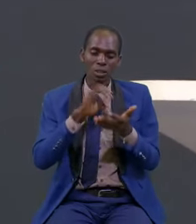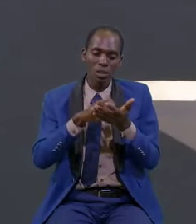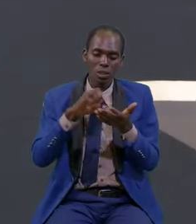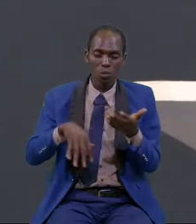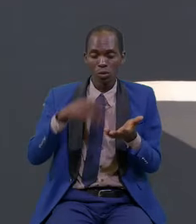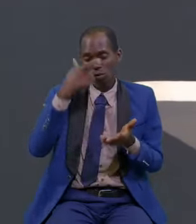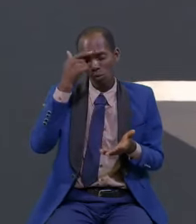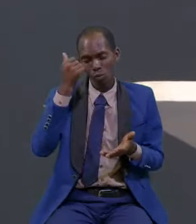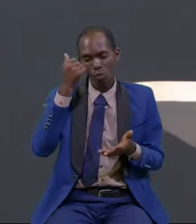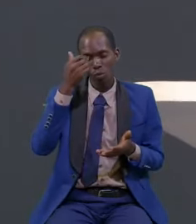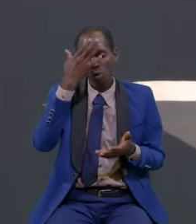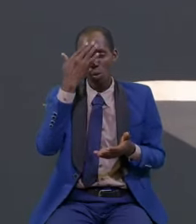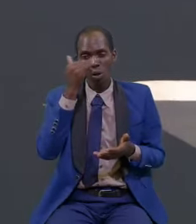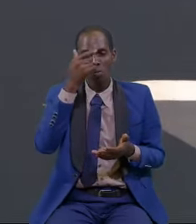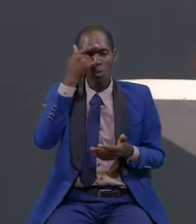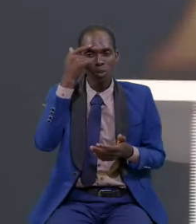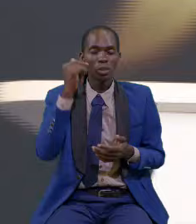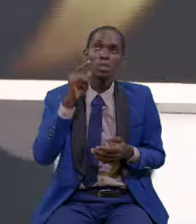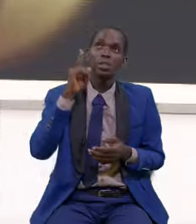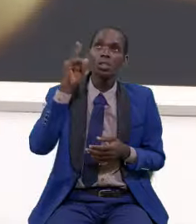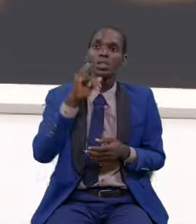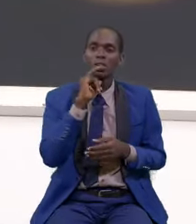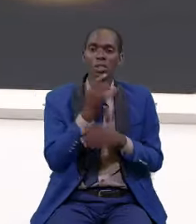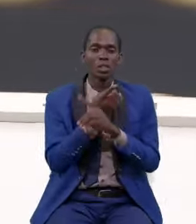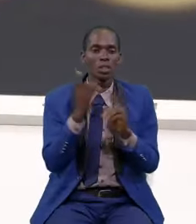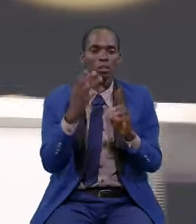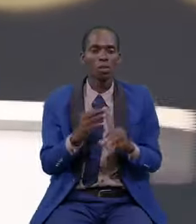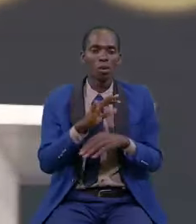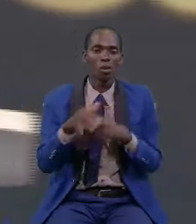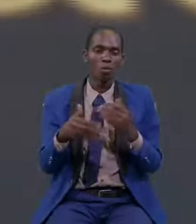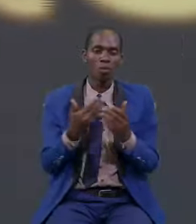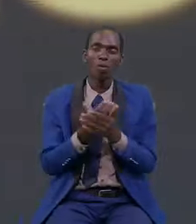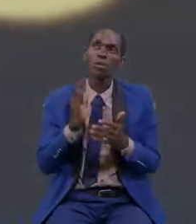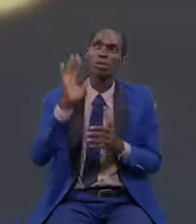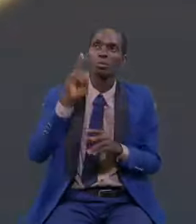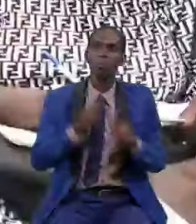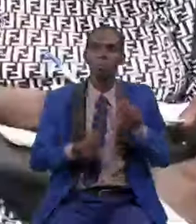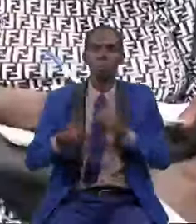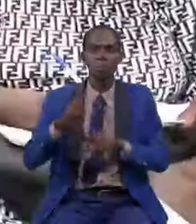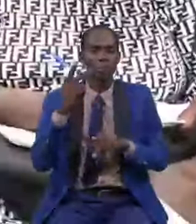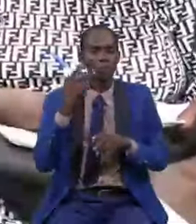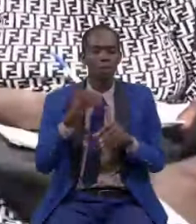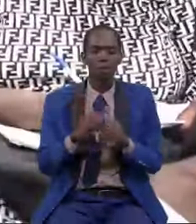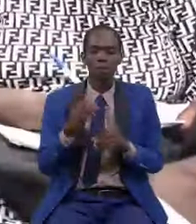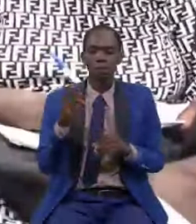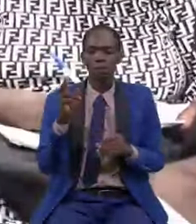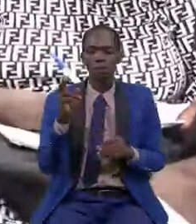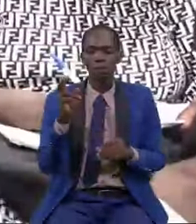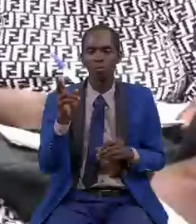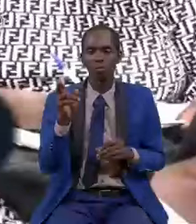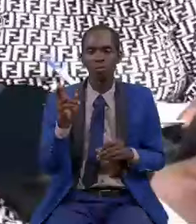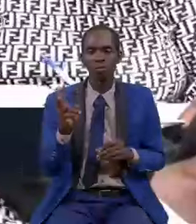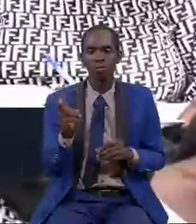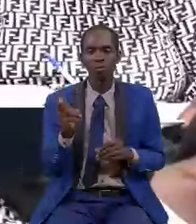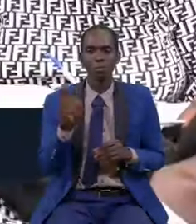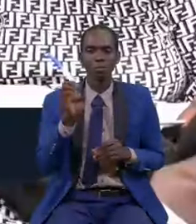deliverer of the people. Hebrews chapter 2. We're reading from verse 14. Hebrews